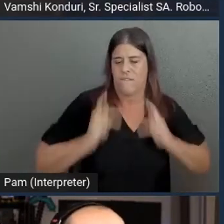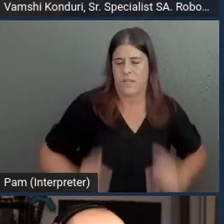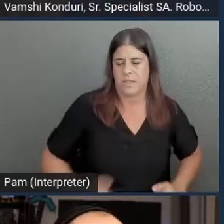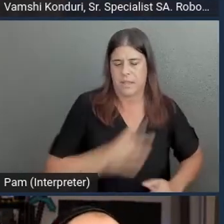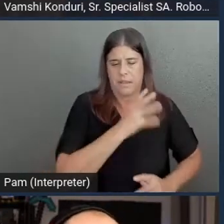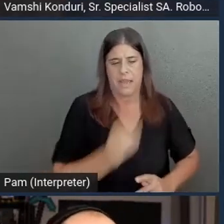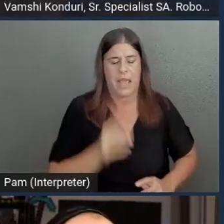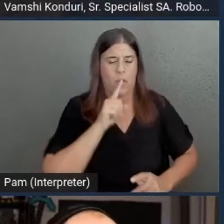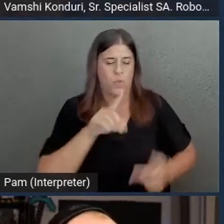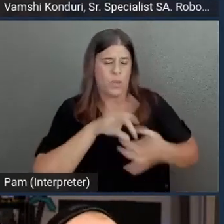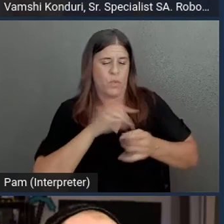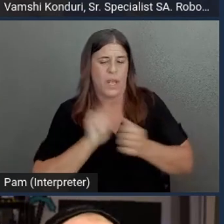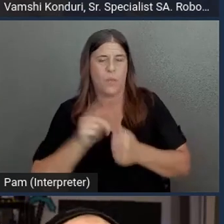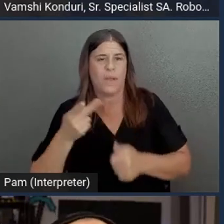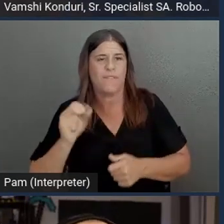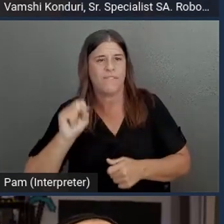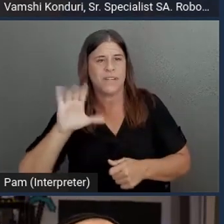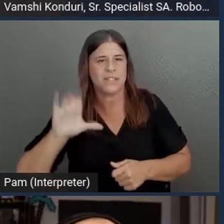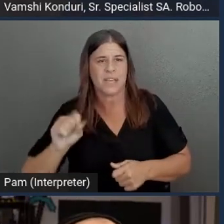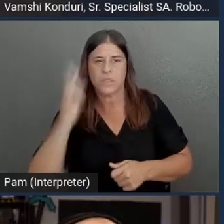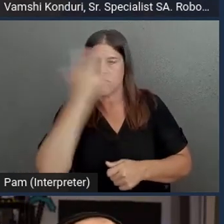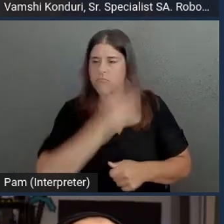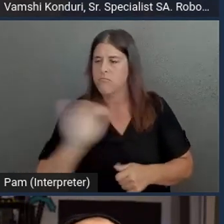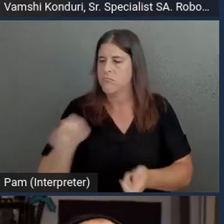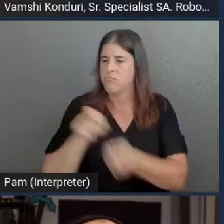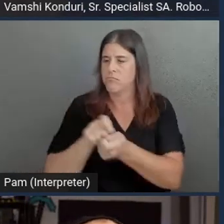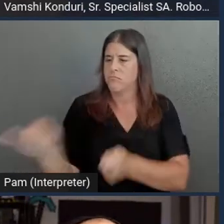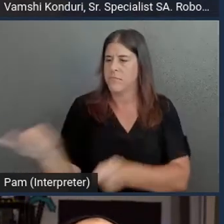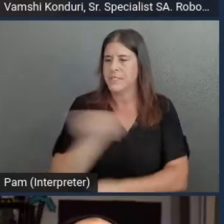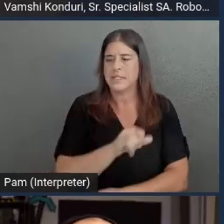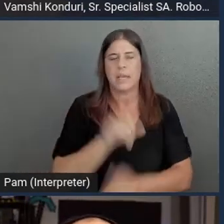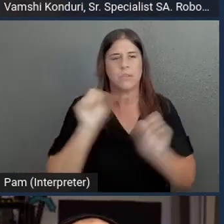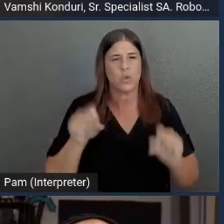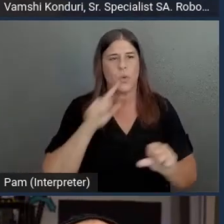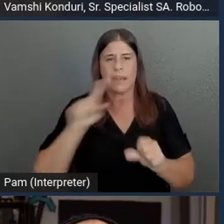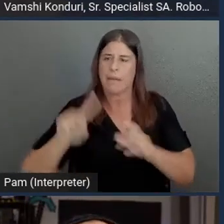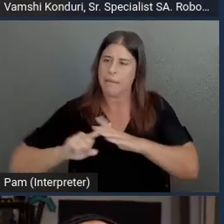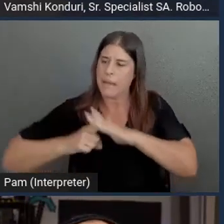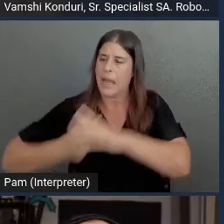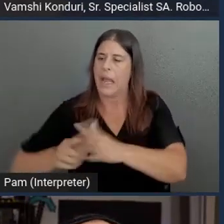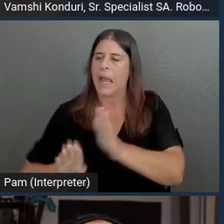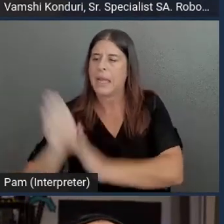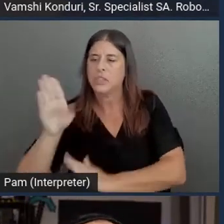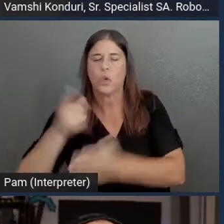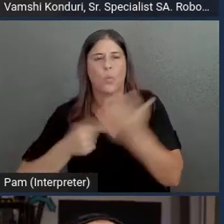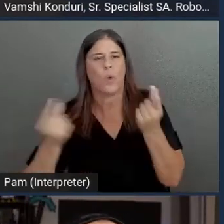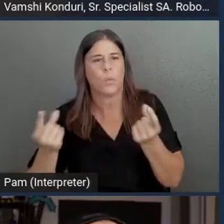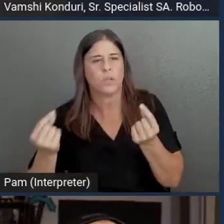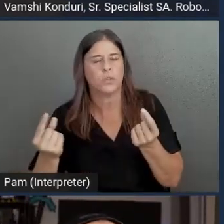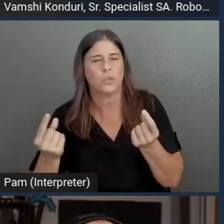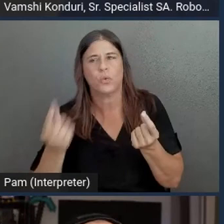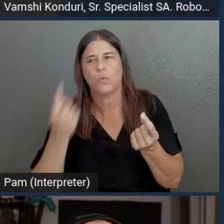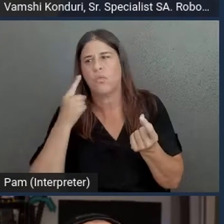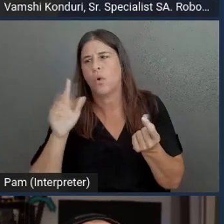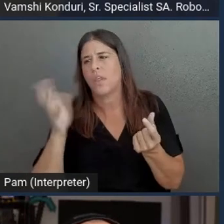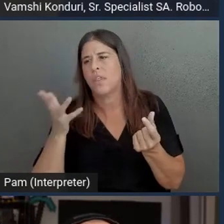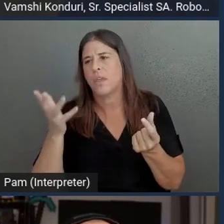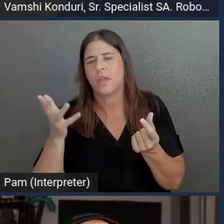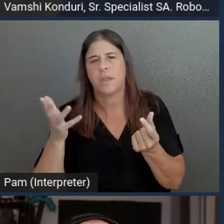in terms of physics to the simulation engine so that it can execute what it would do in kind of the real